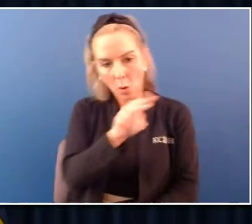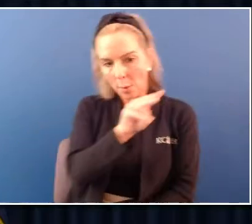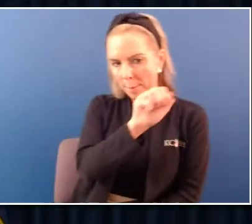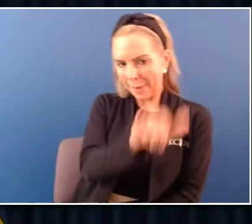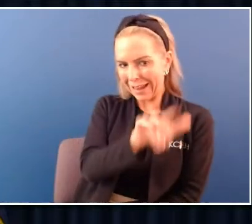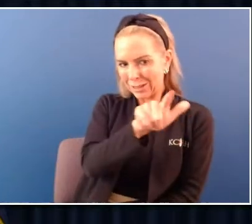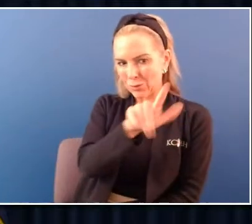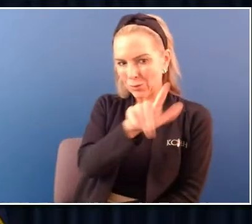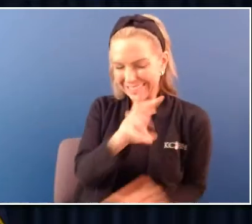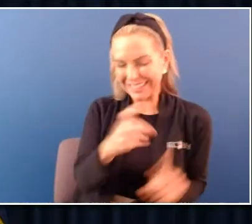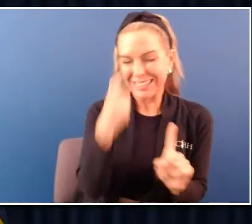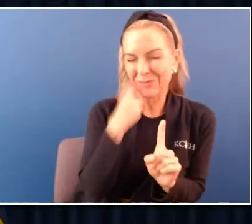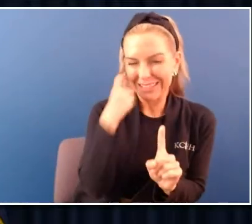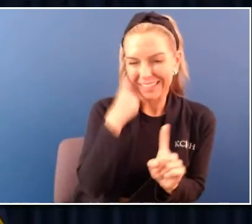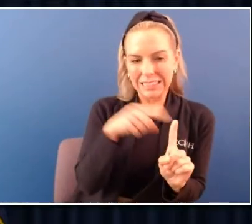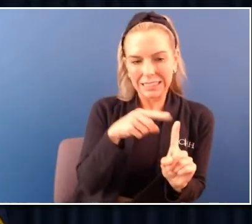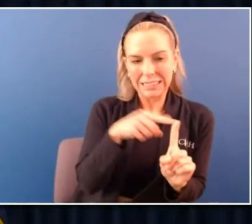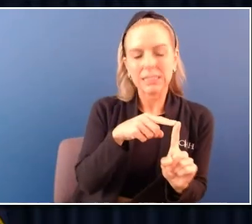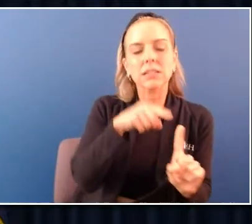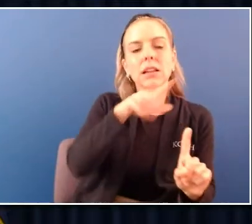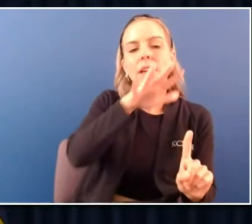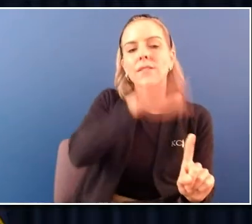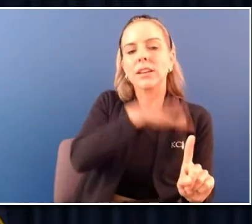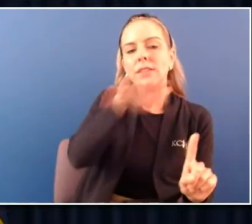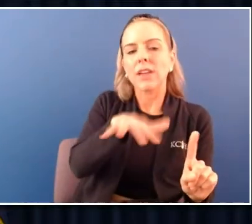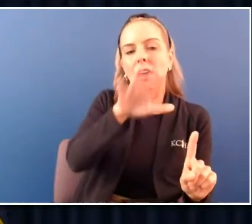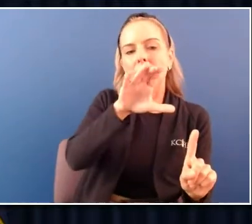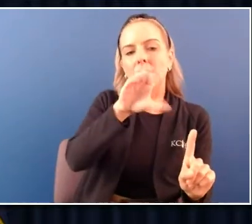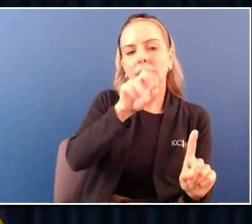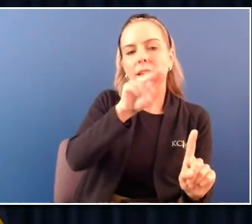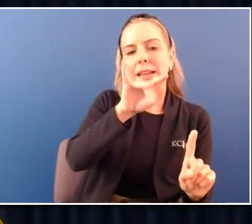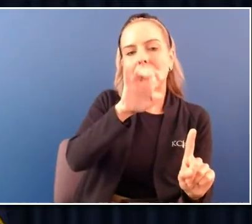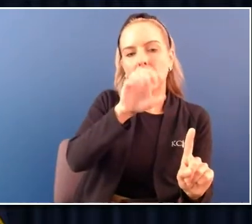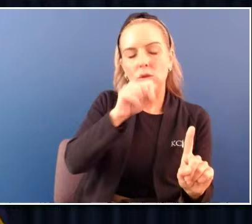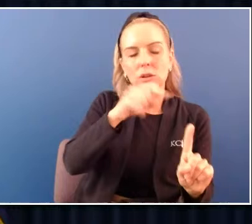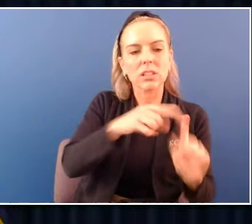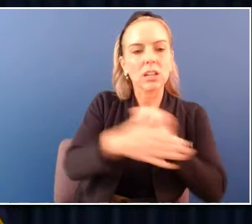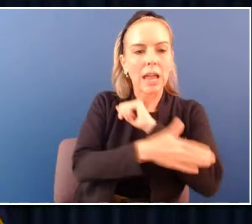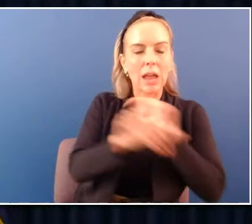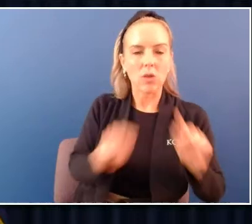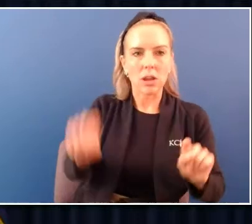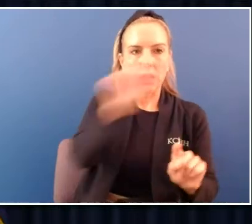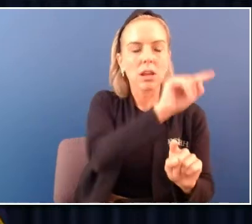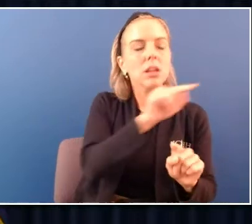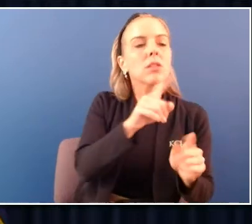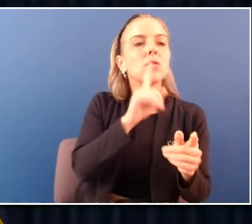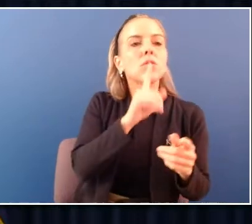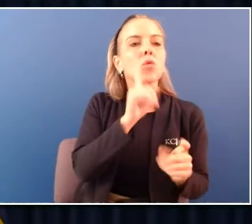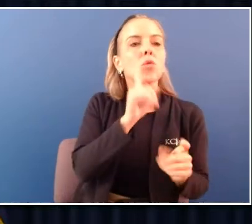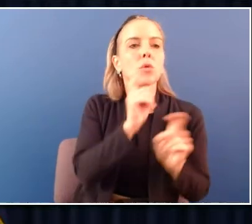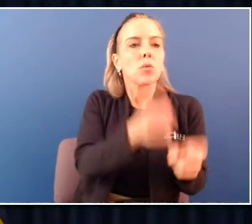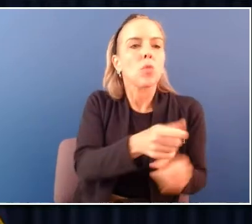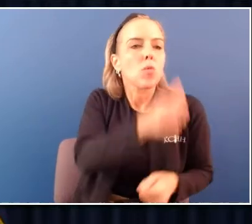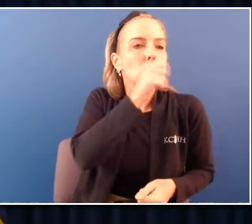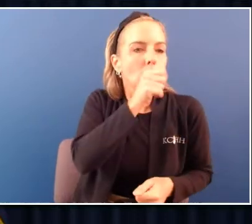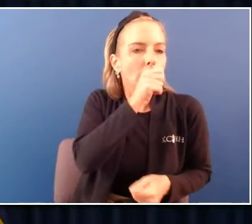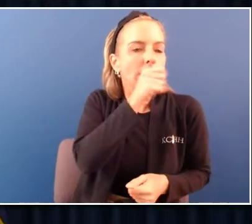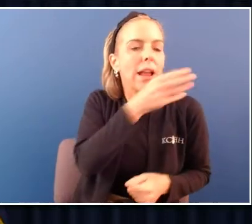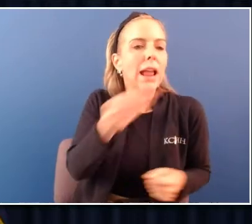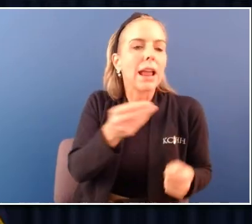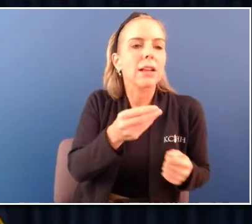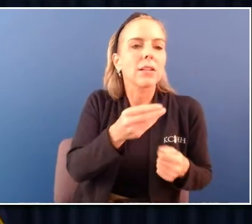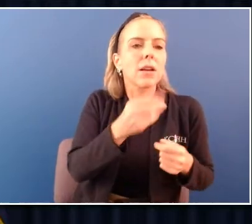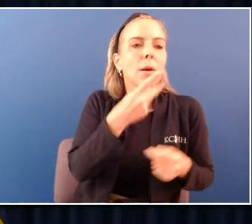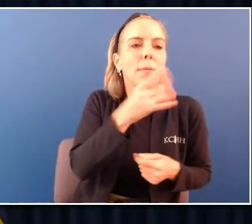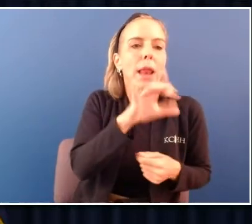one, in 55 counties. This process aims to confirm damages to private and public properties caused by